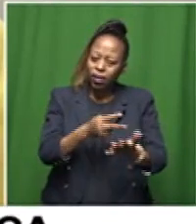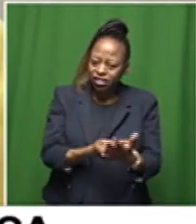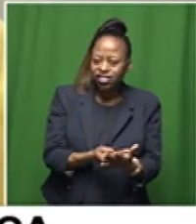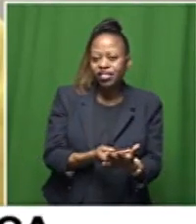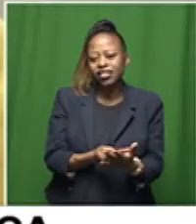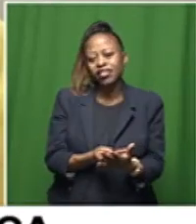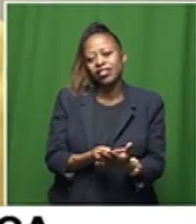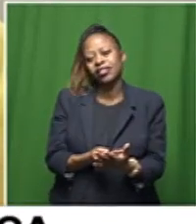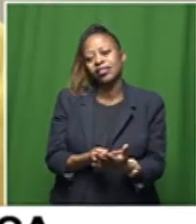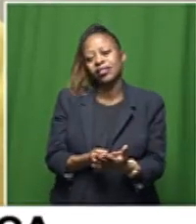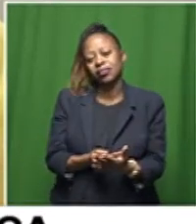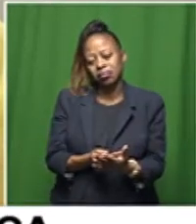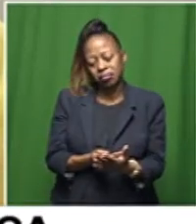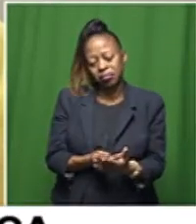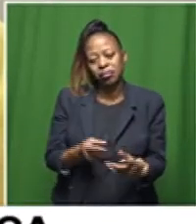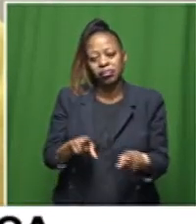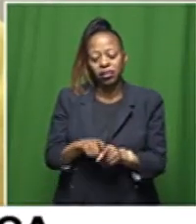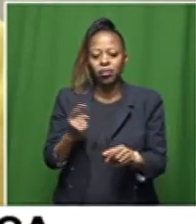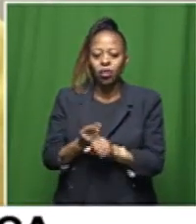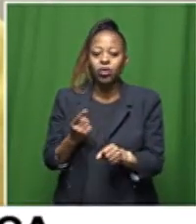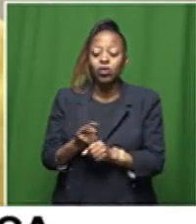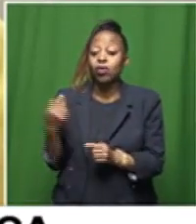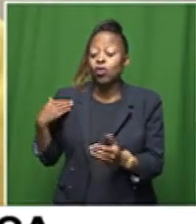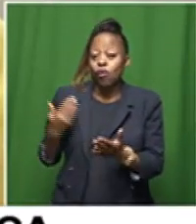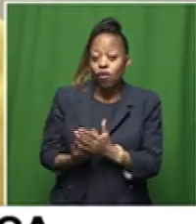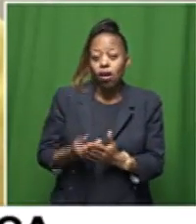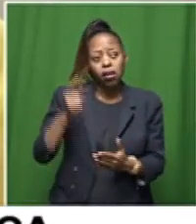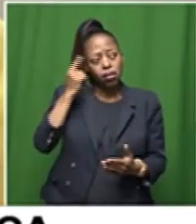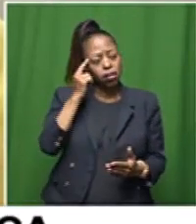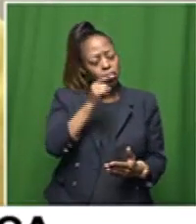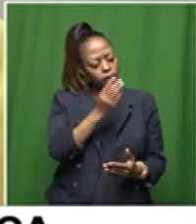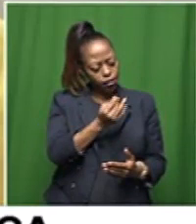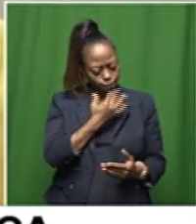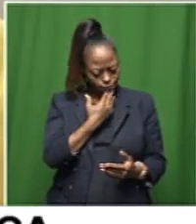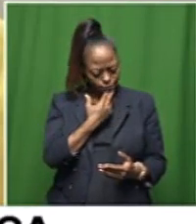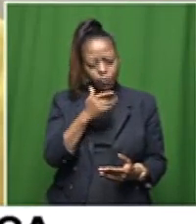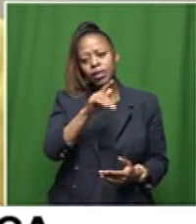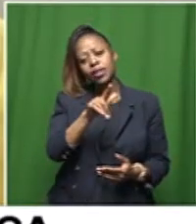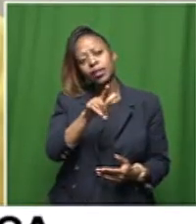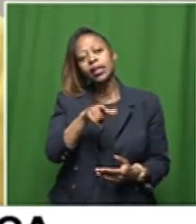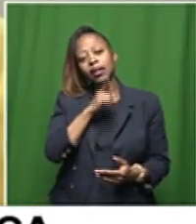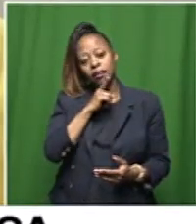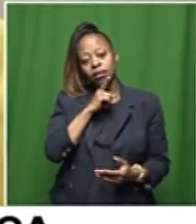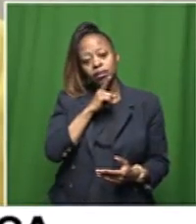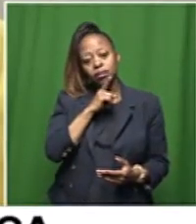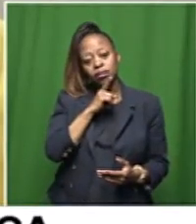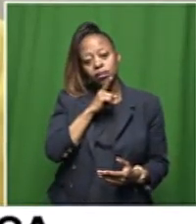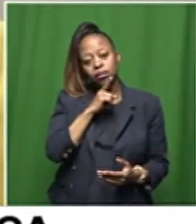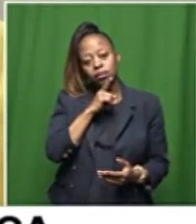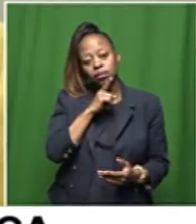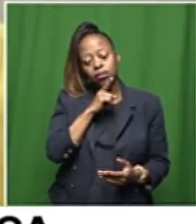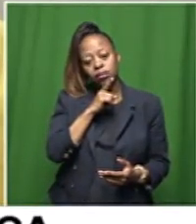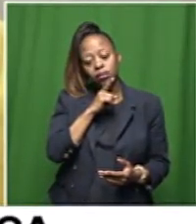cataract operations, and they, to date, I think they are sitting at more than 7,000